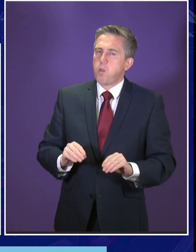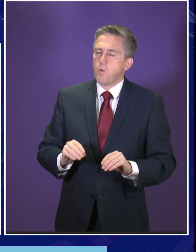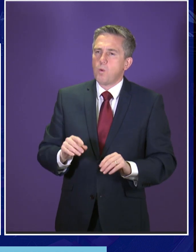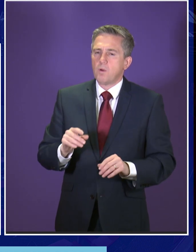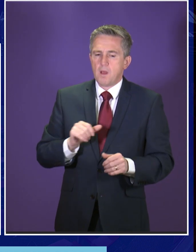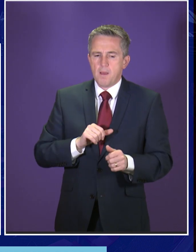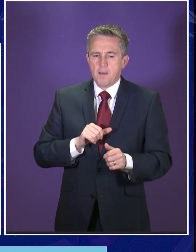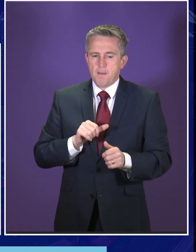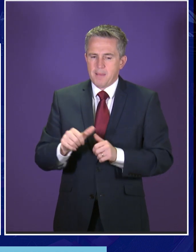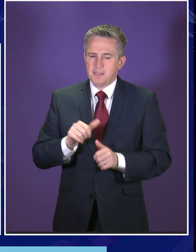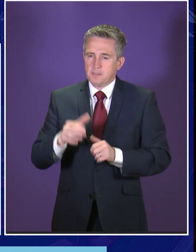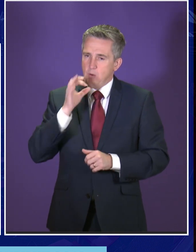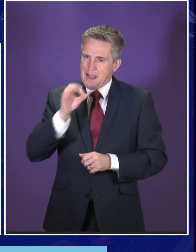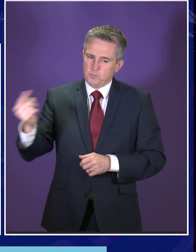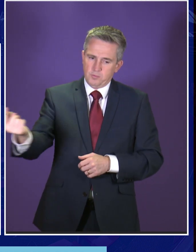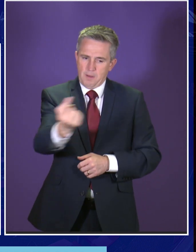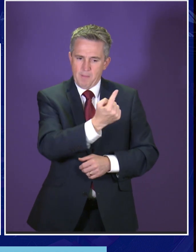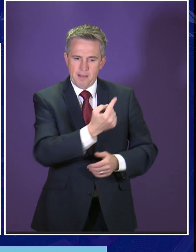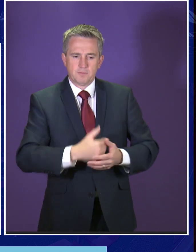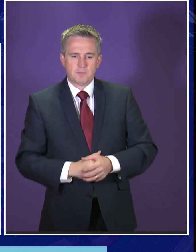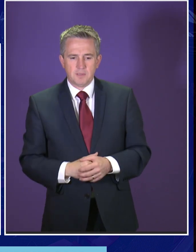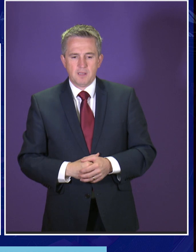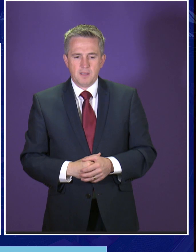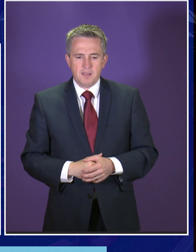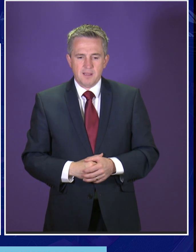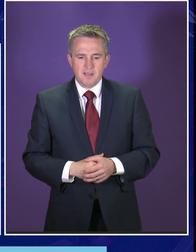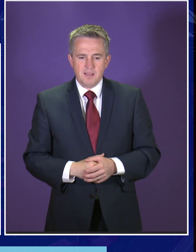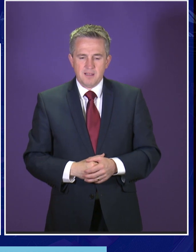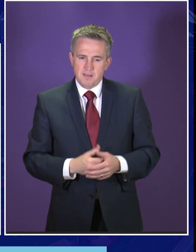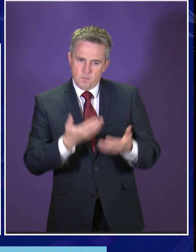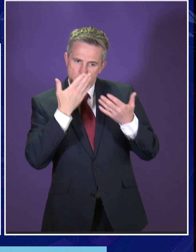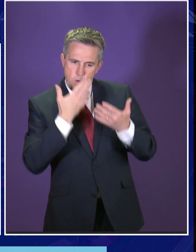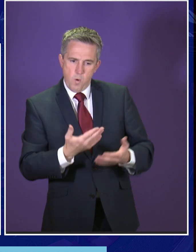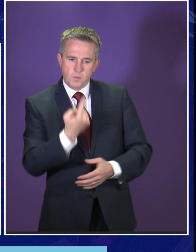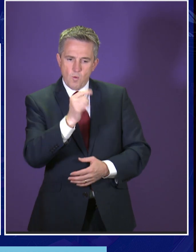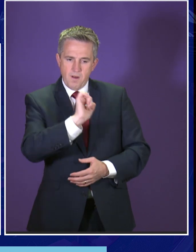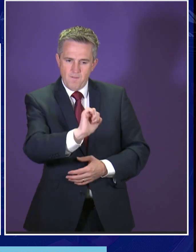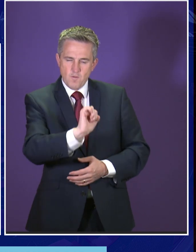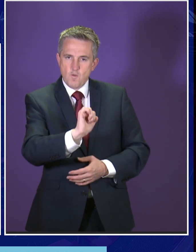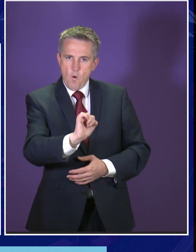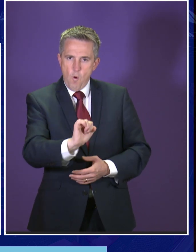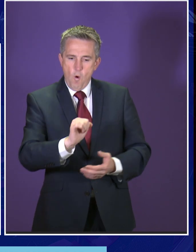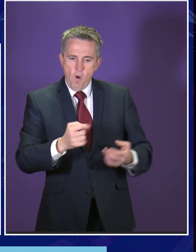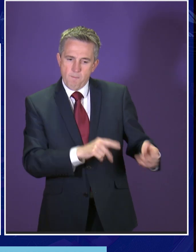Why don't we get you out of behind that desk? Oh. Yeah. And show us one of your patterns.